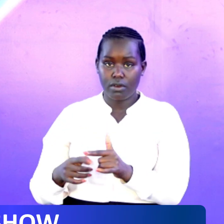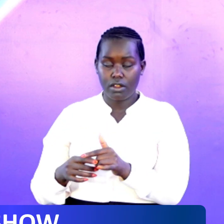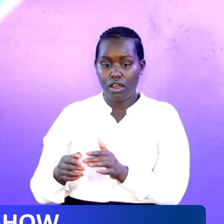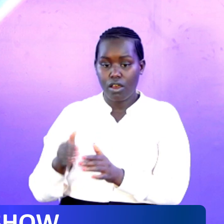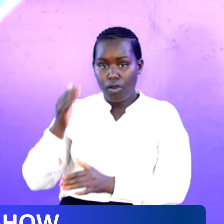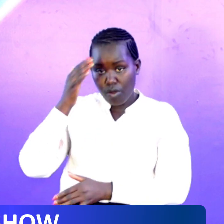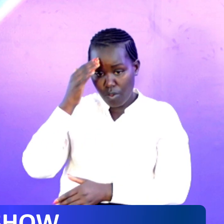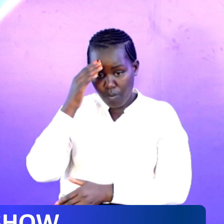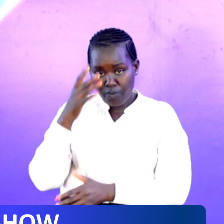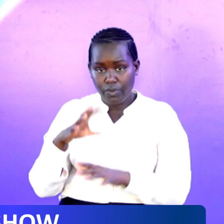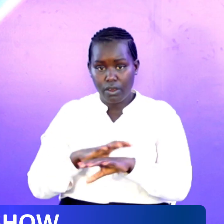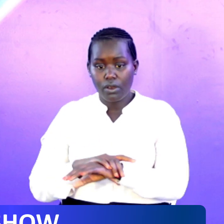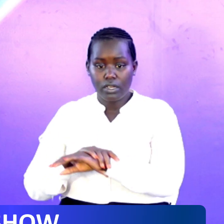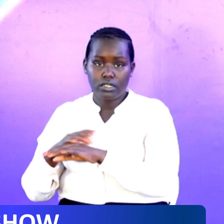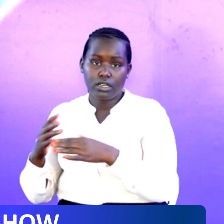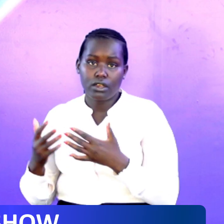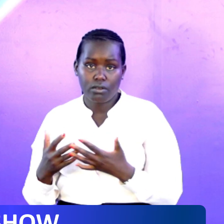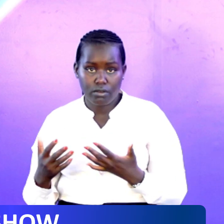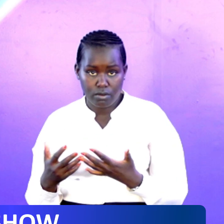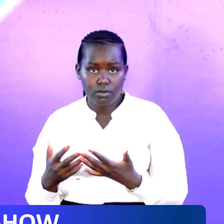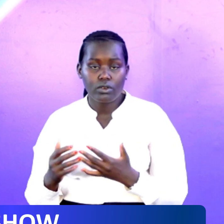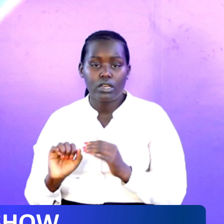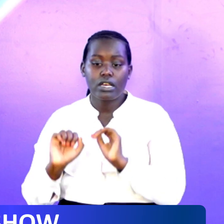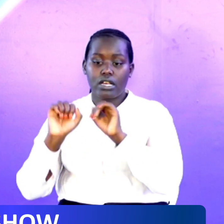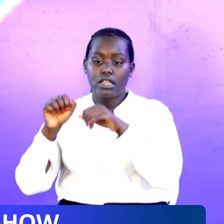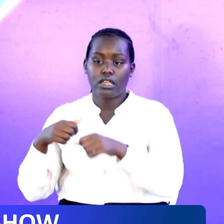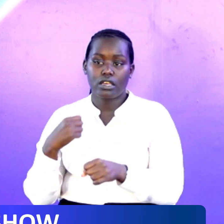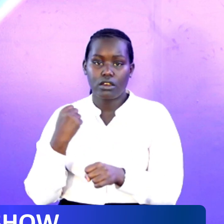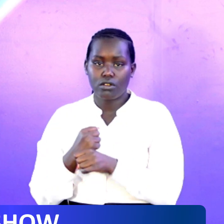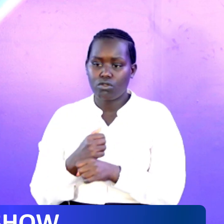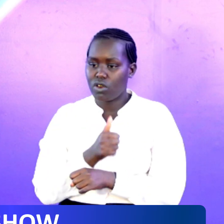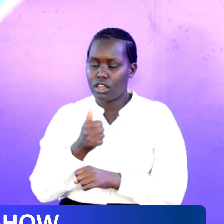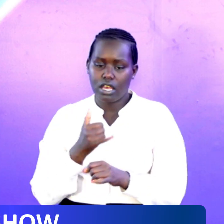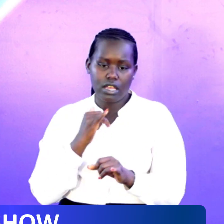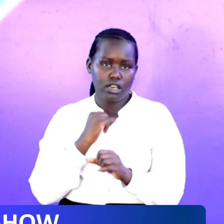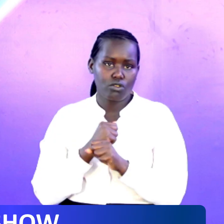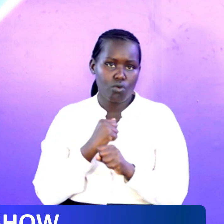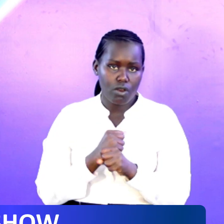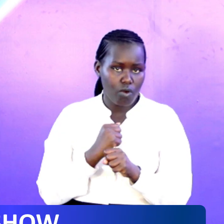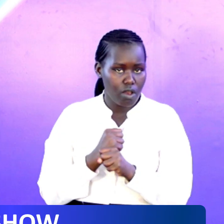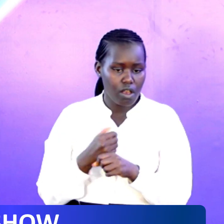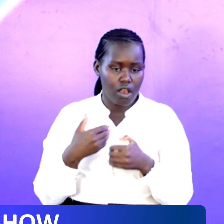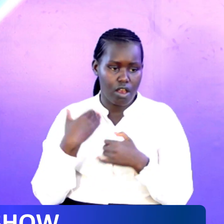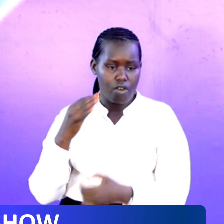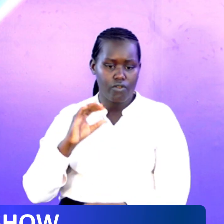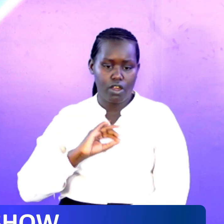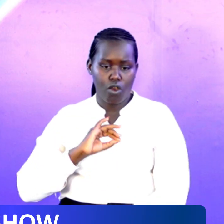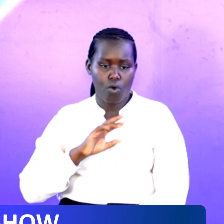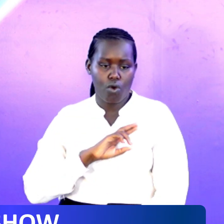boys were taking care of the cattle, isn't it? They could do manual jobs. Yeah. Female had their own roles. Did you